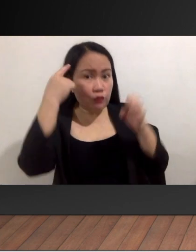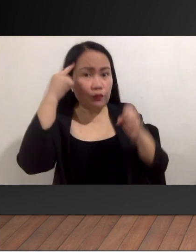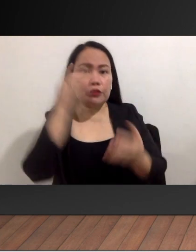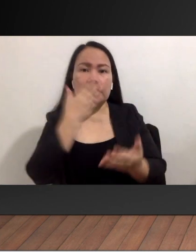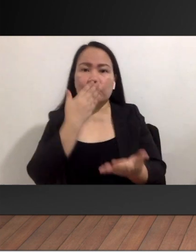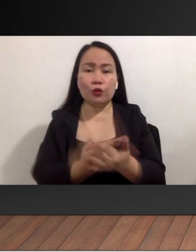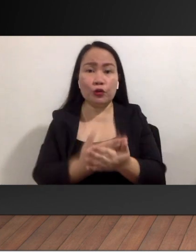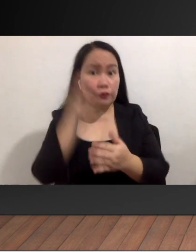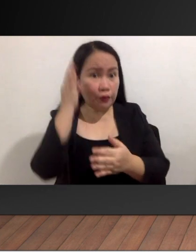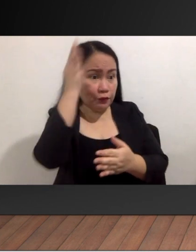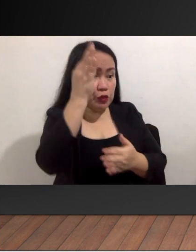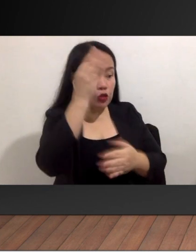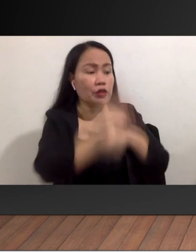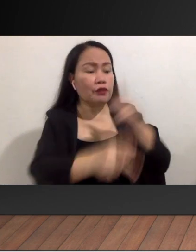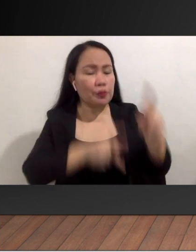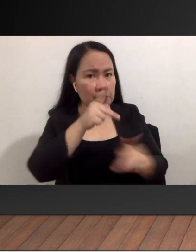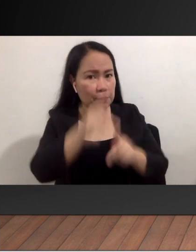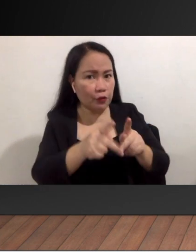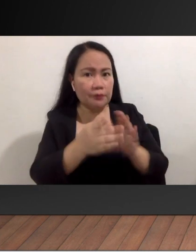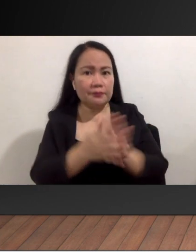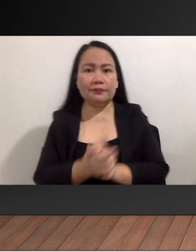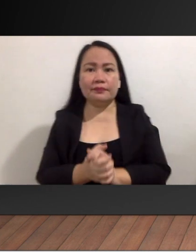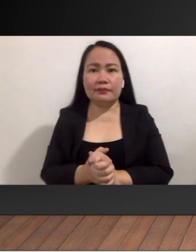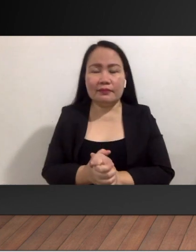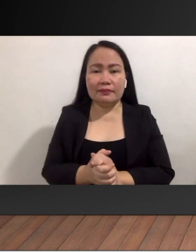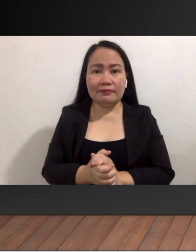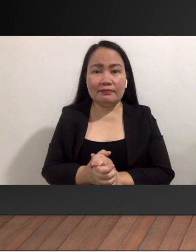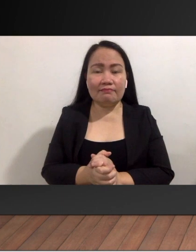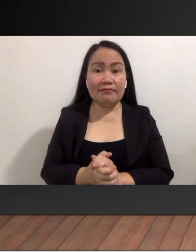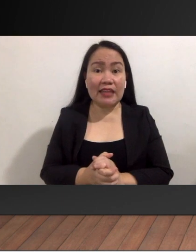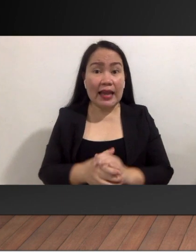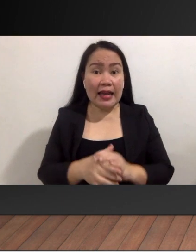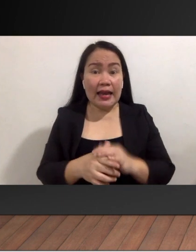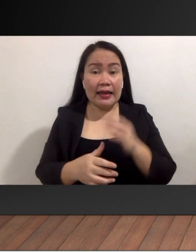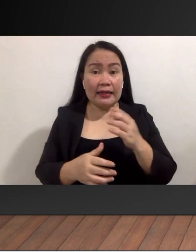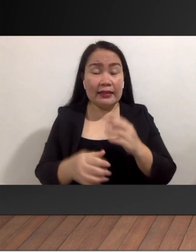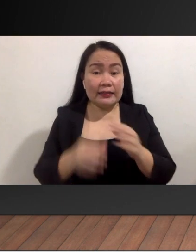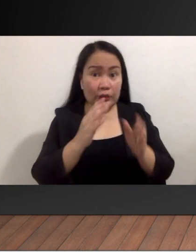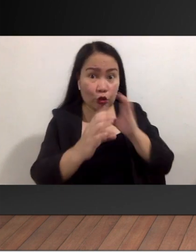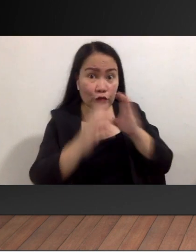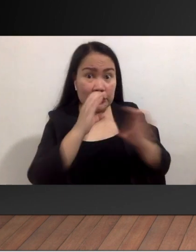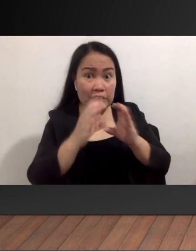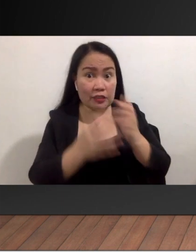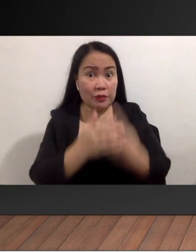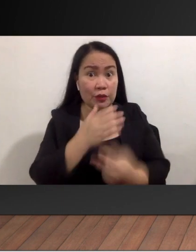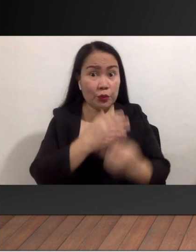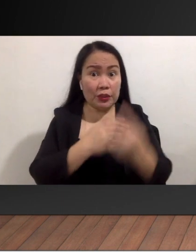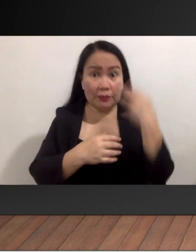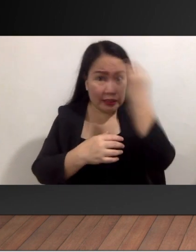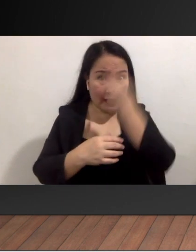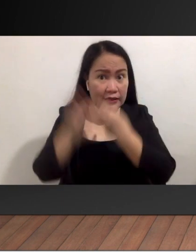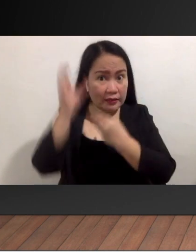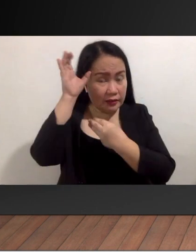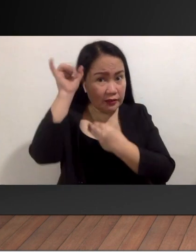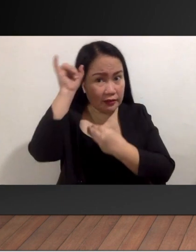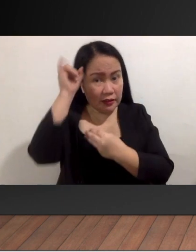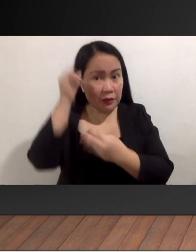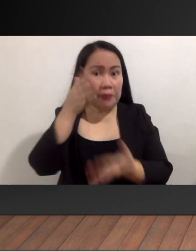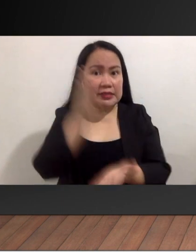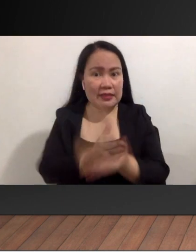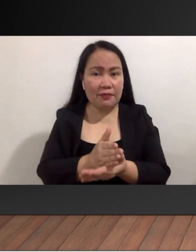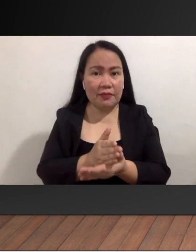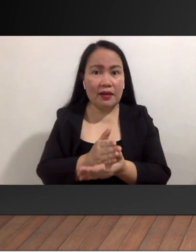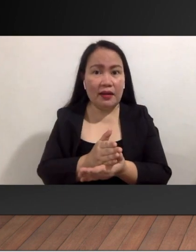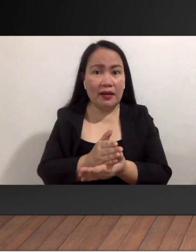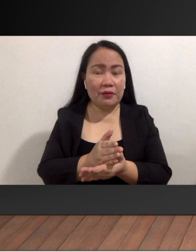education for the good of the future of the people. Their conversation was cut short when the young man